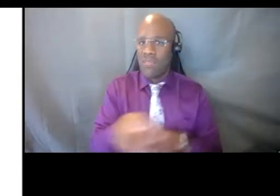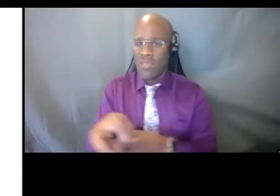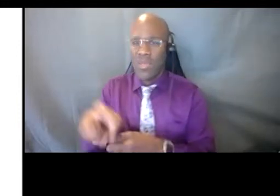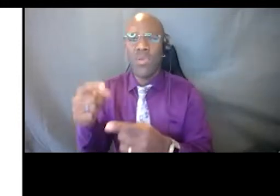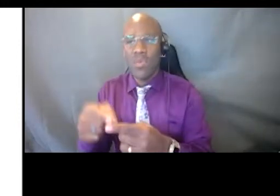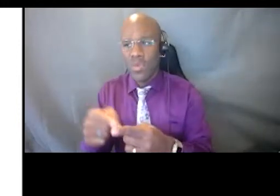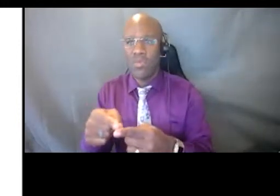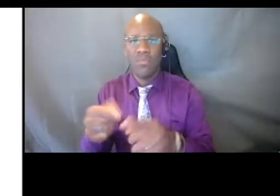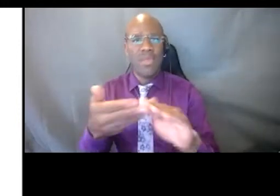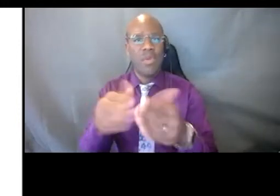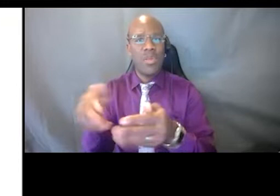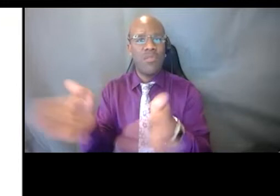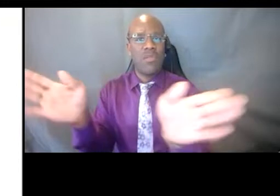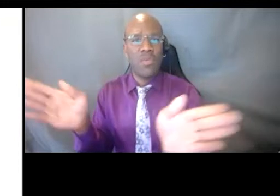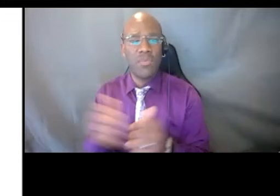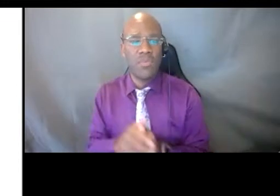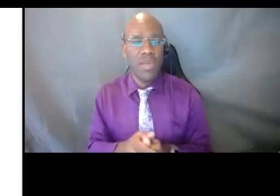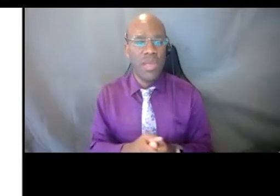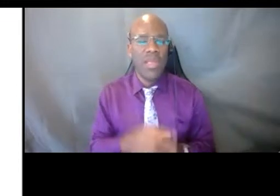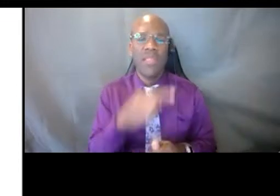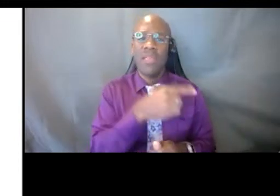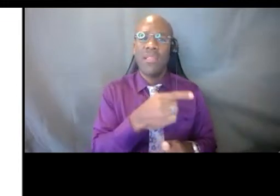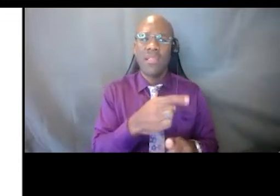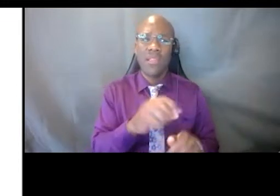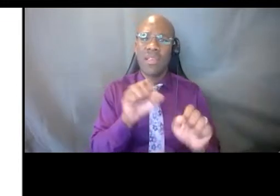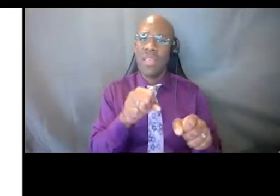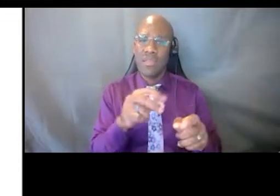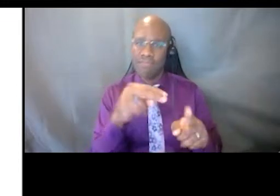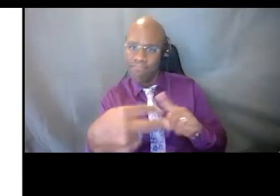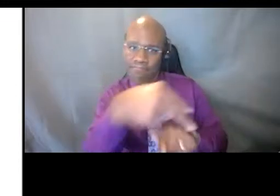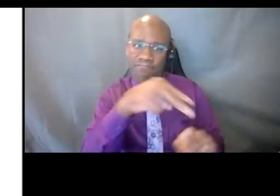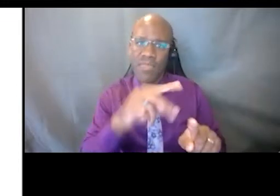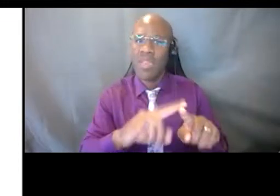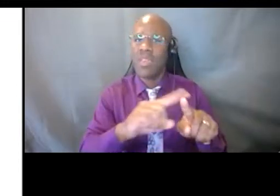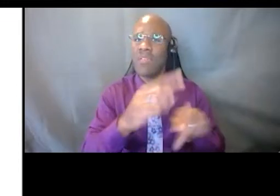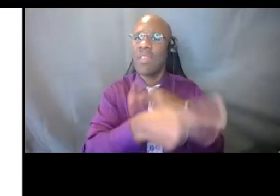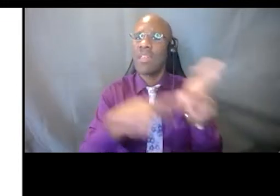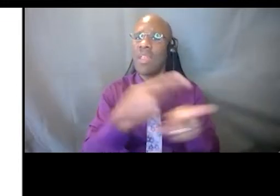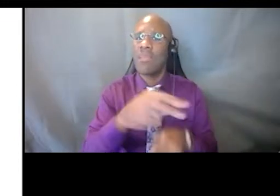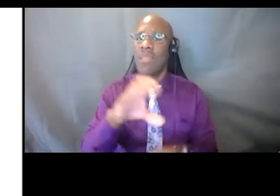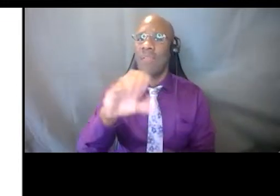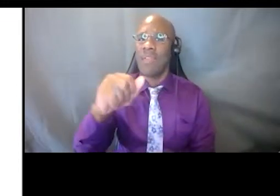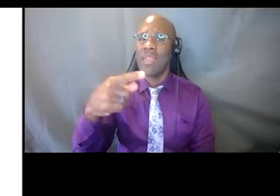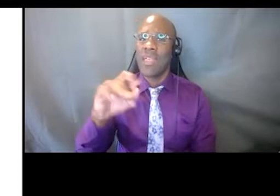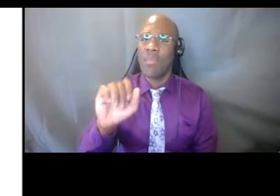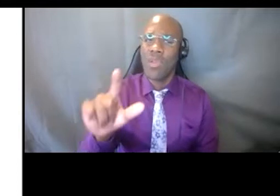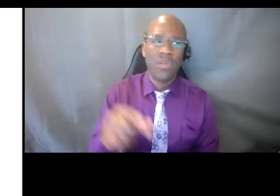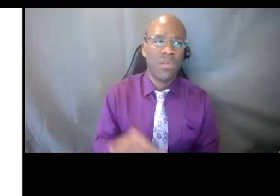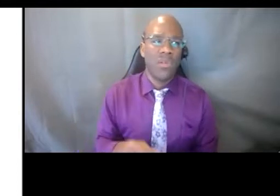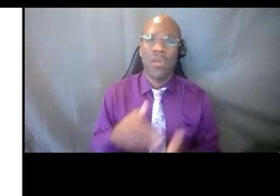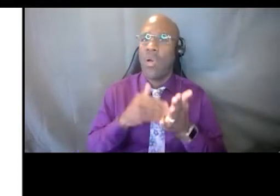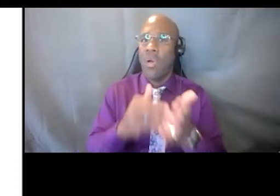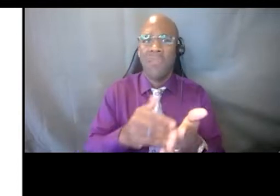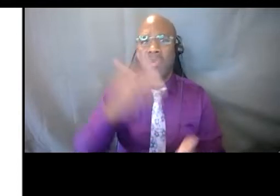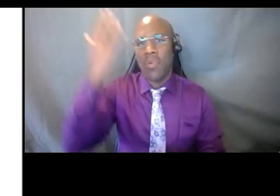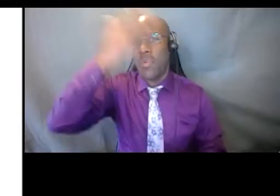that allows us to look at forms of capital that are often unacknowledged, unrecognized, and really are